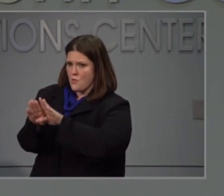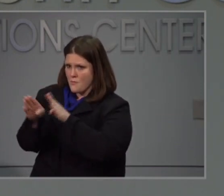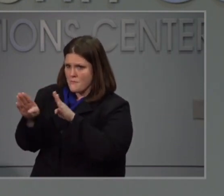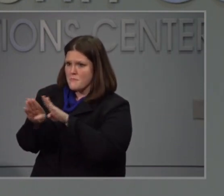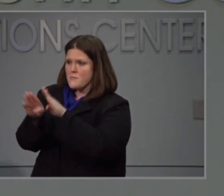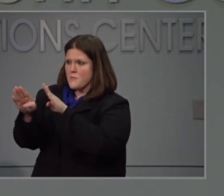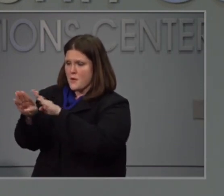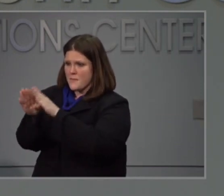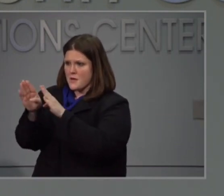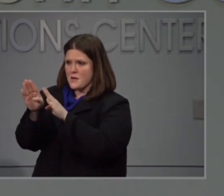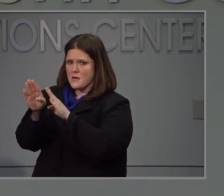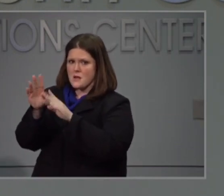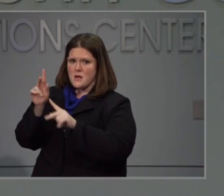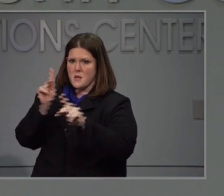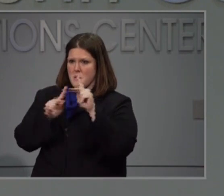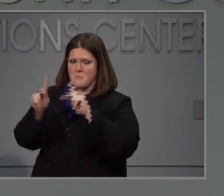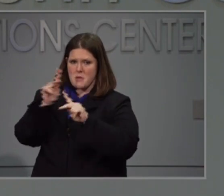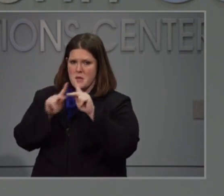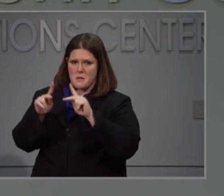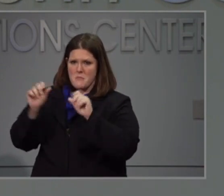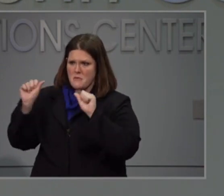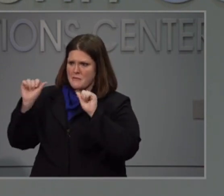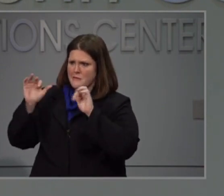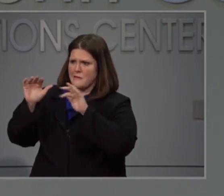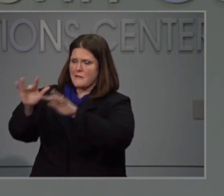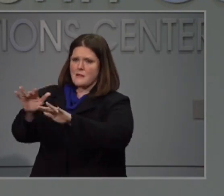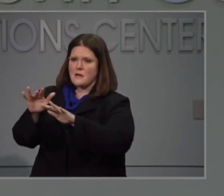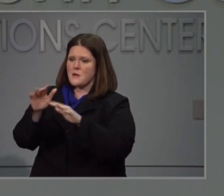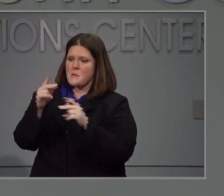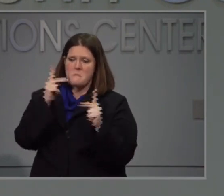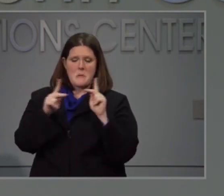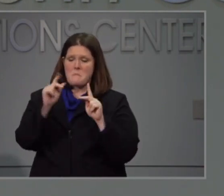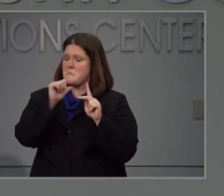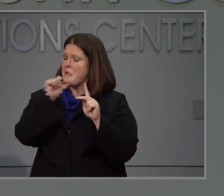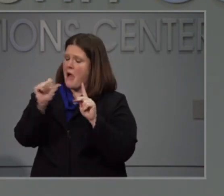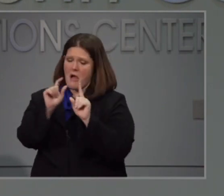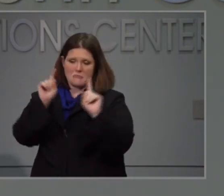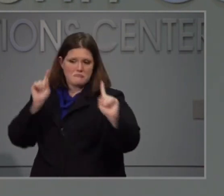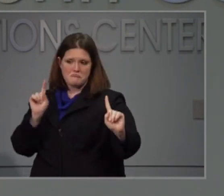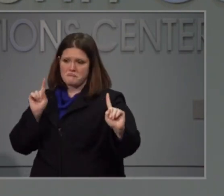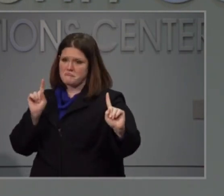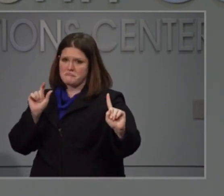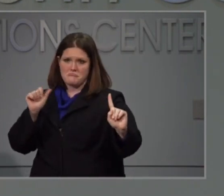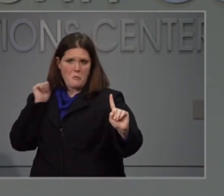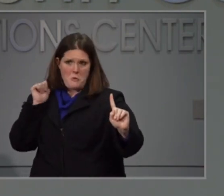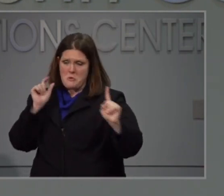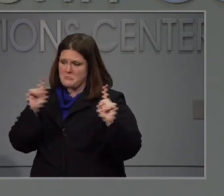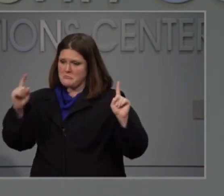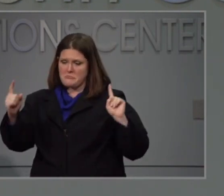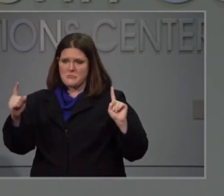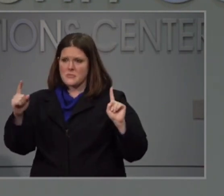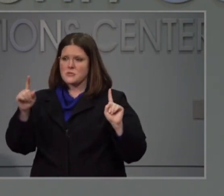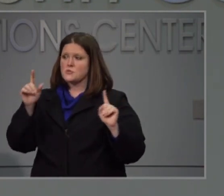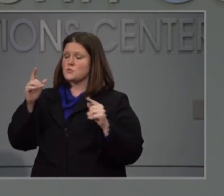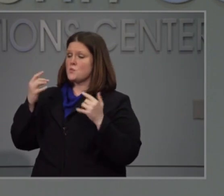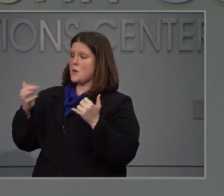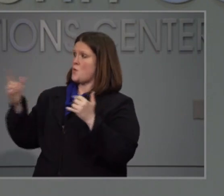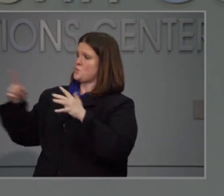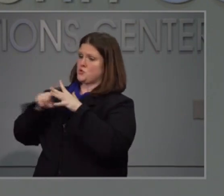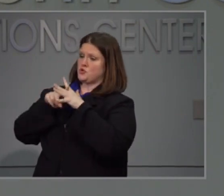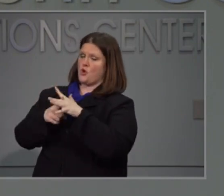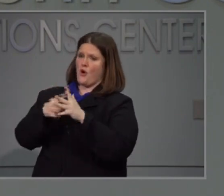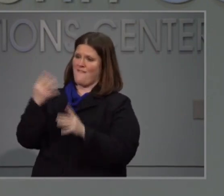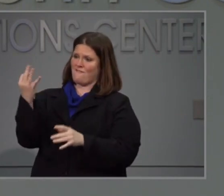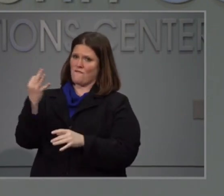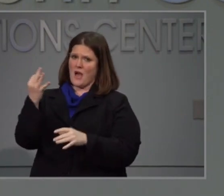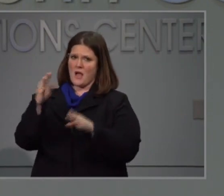beaches, people flocked to those beaches. A lot of people were not practicing social distancing. So as you ease restrictions starting on